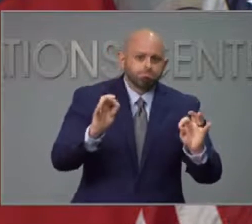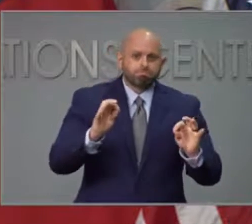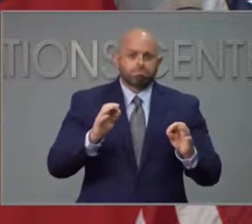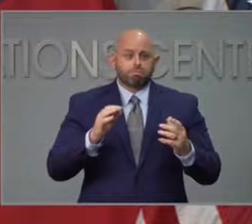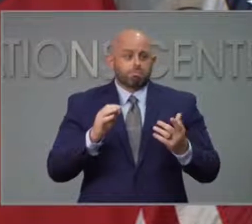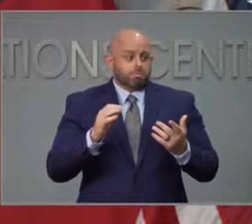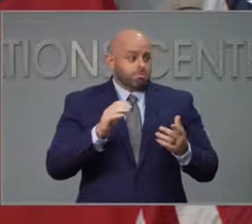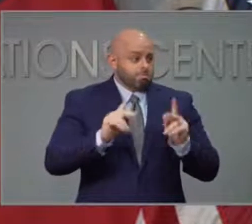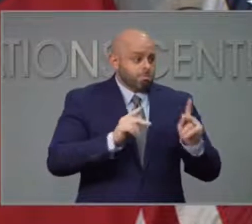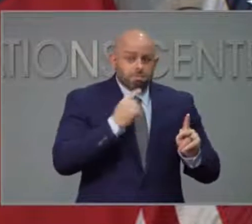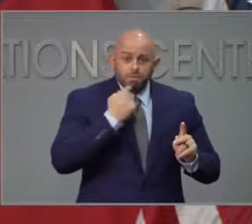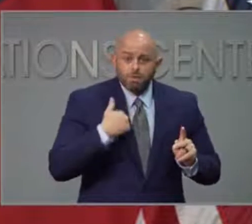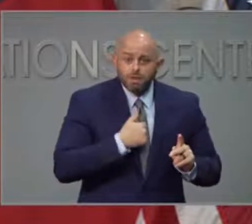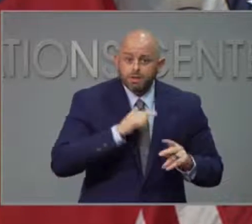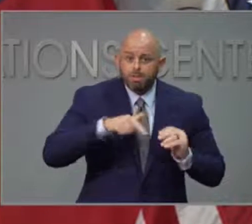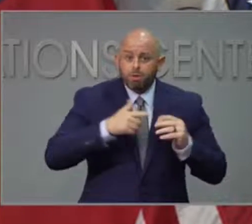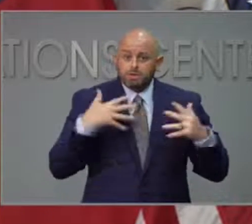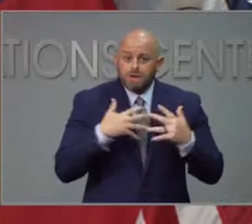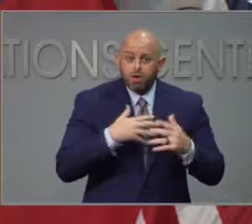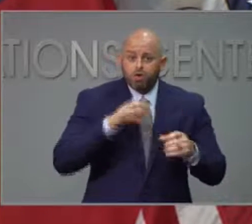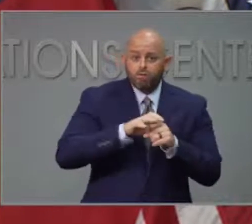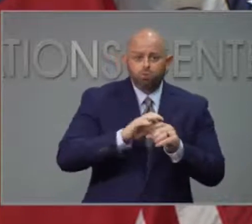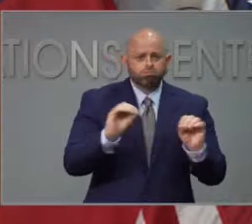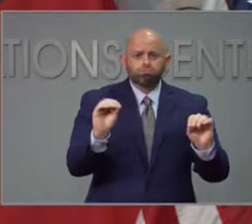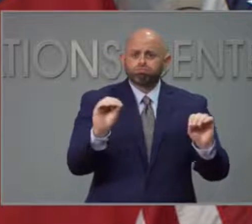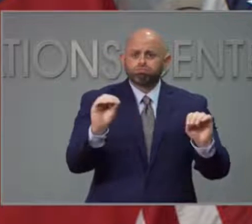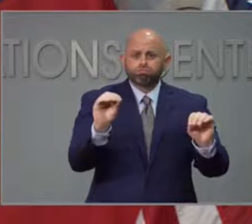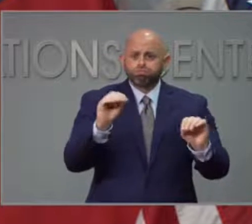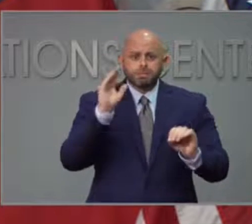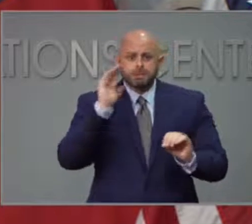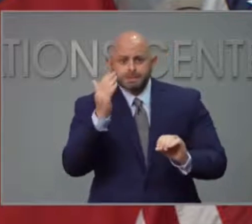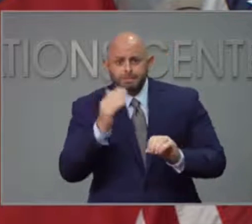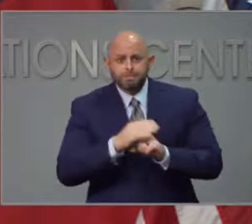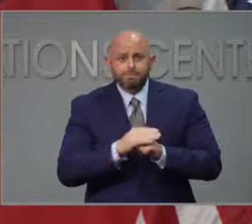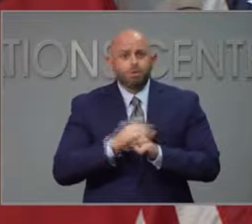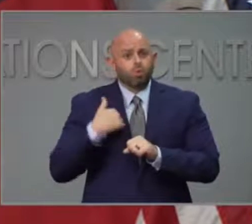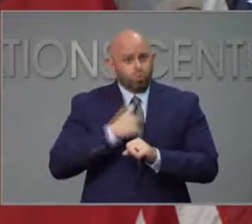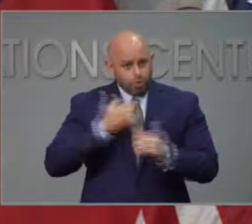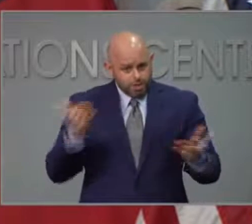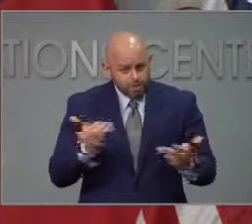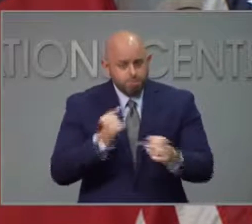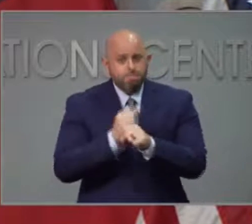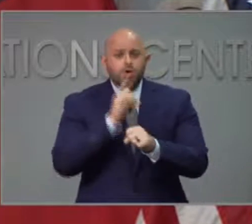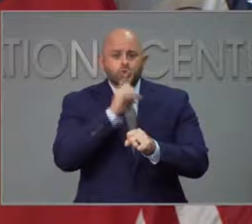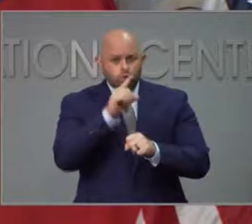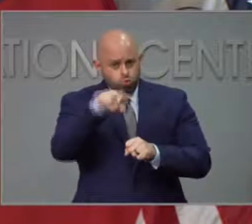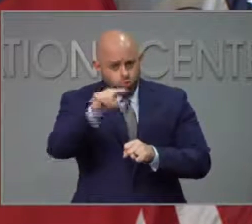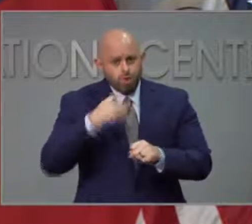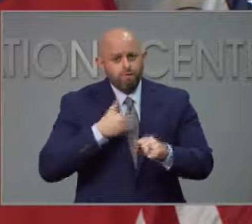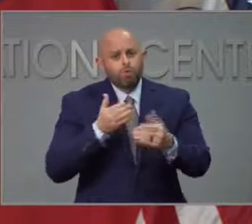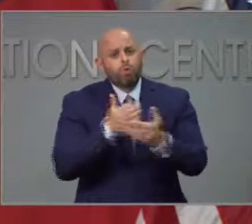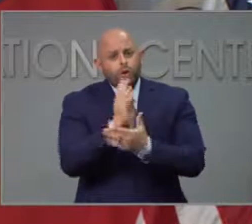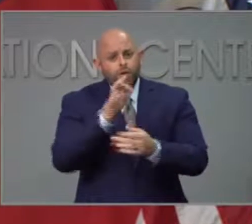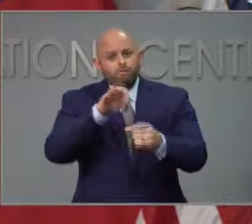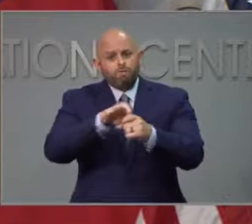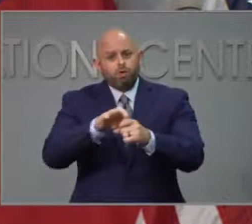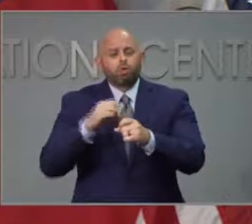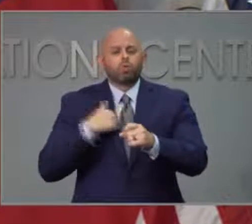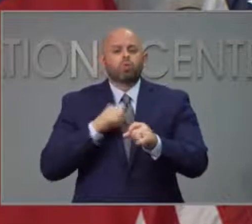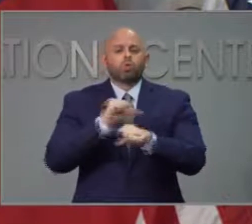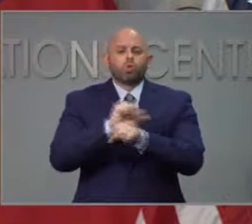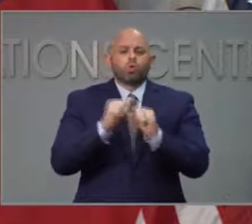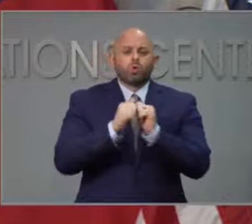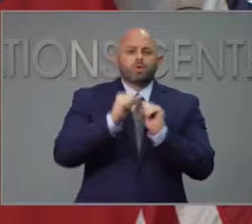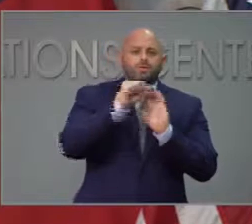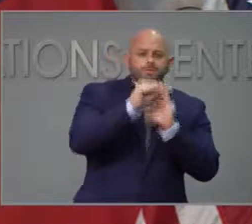issues with voter intimidation. And we are here to safeguard that. We work with our federal, state, and local